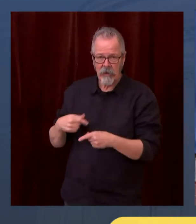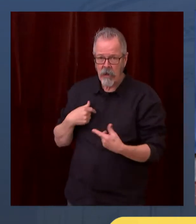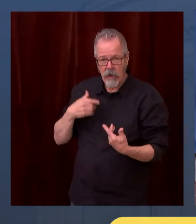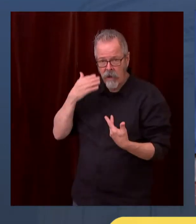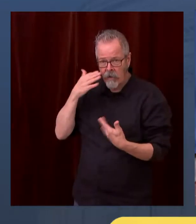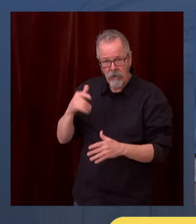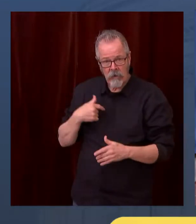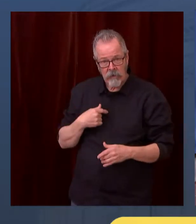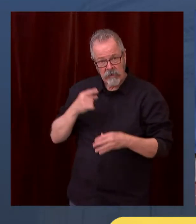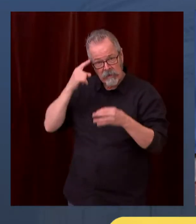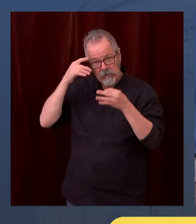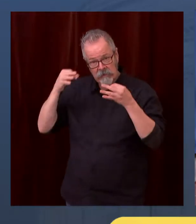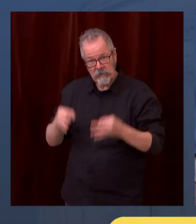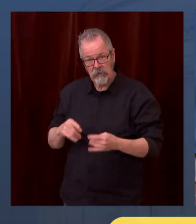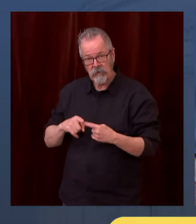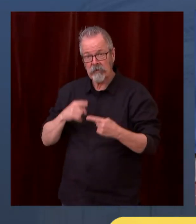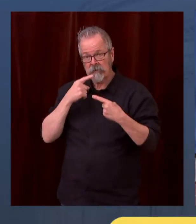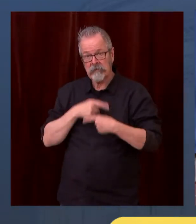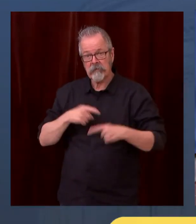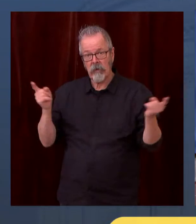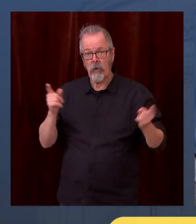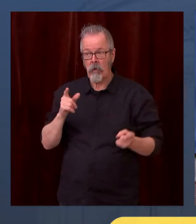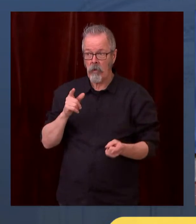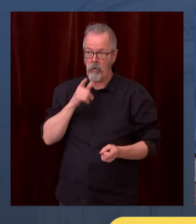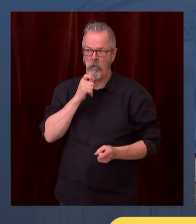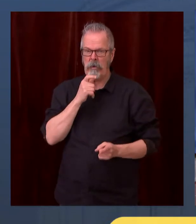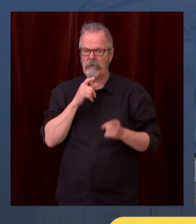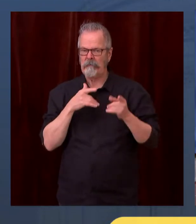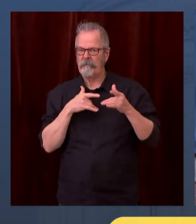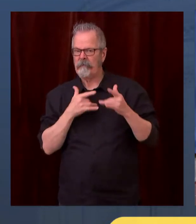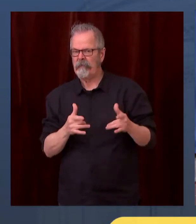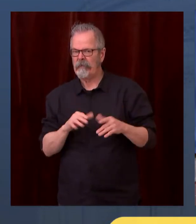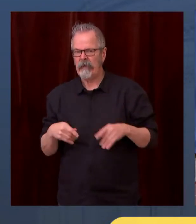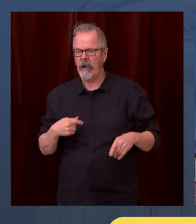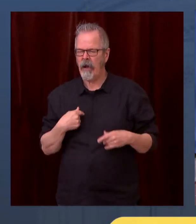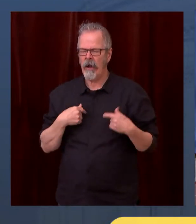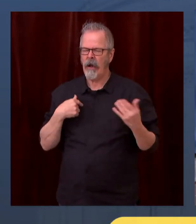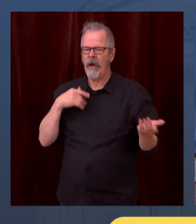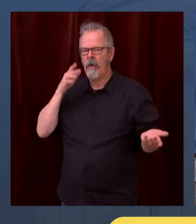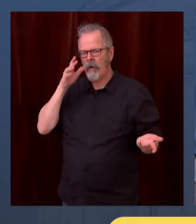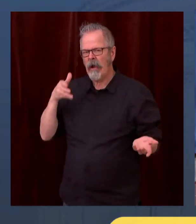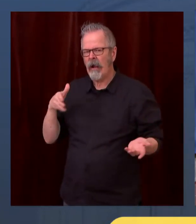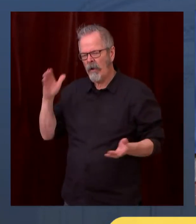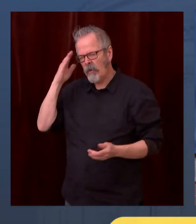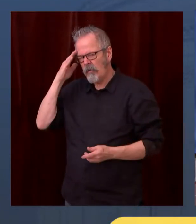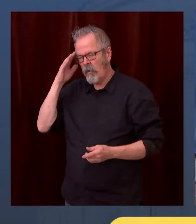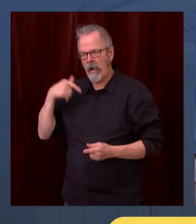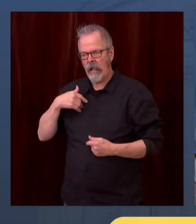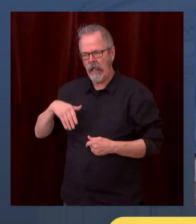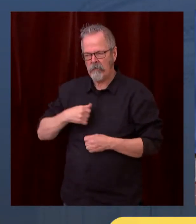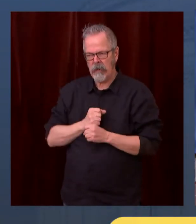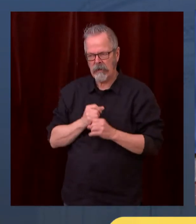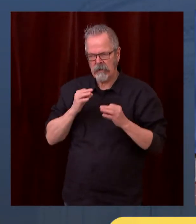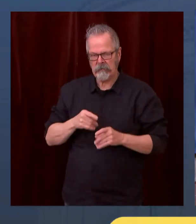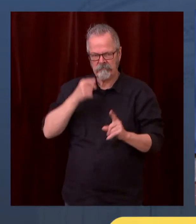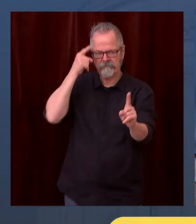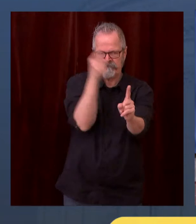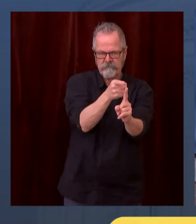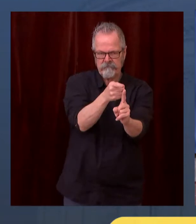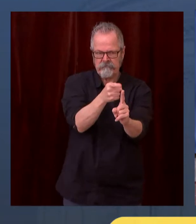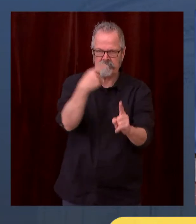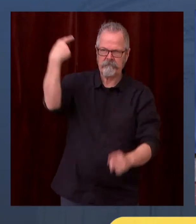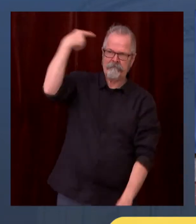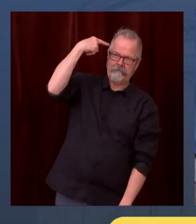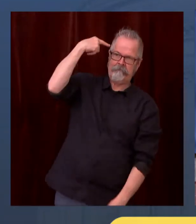publicize who those providers are. I'll get back to you on that when we make a decision about that. We don't want to be punitive about this. It's just that we have found